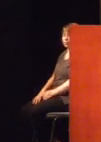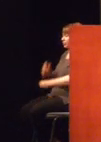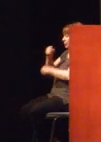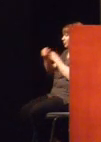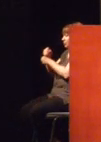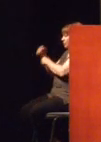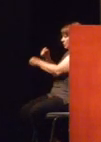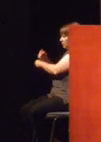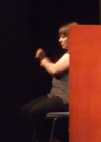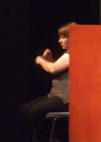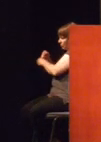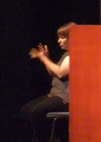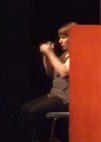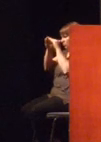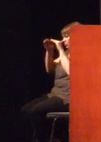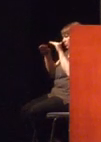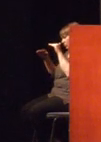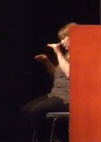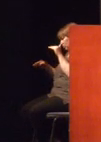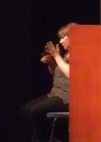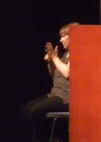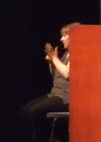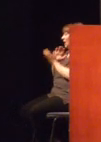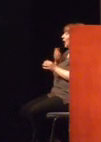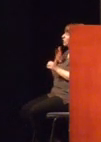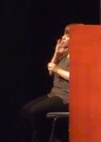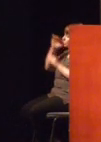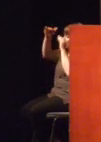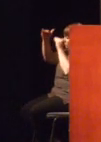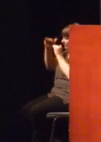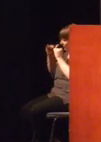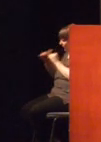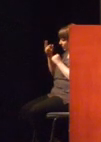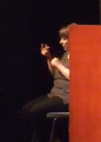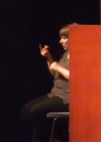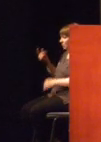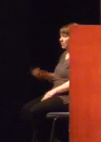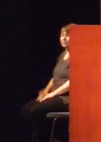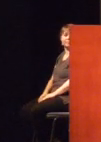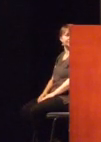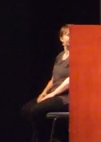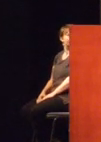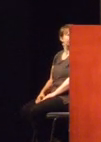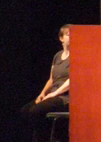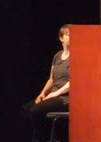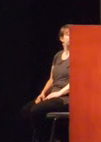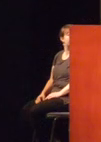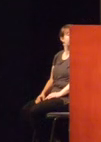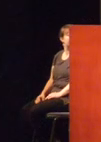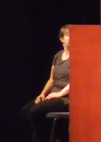And we know that our FTES is potentially going to go down a little bit, depending on how we do. See the previous graph,